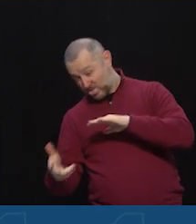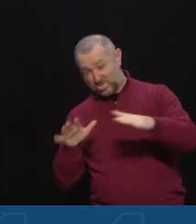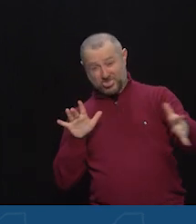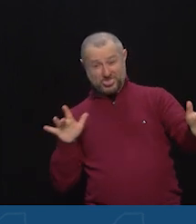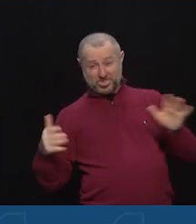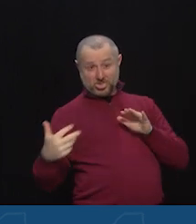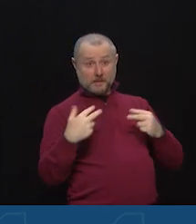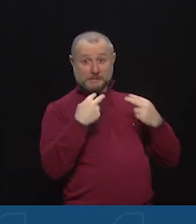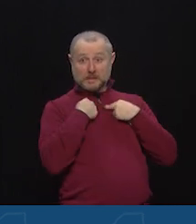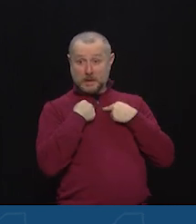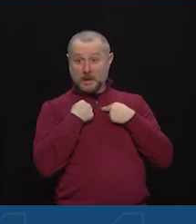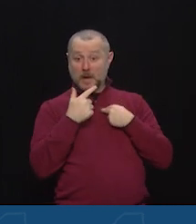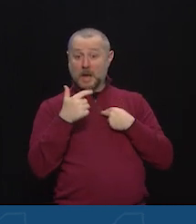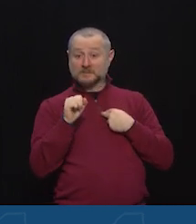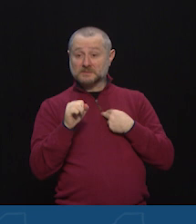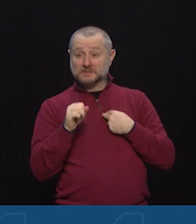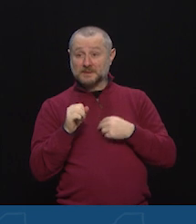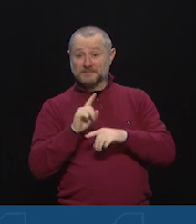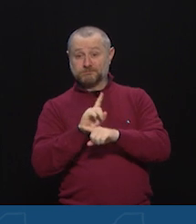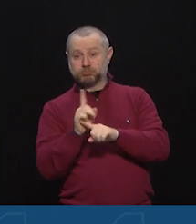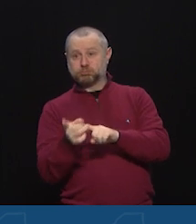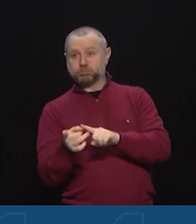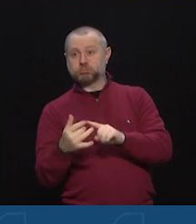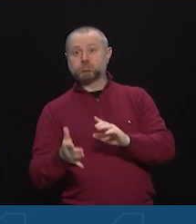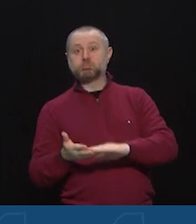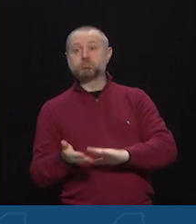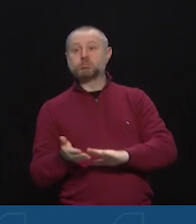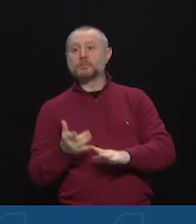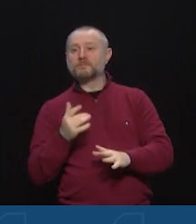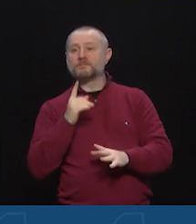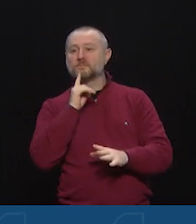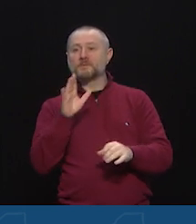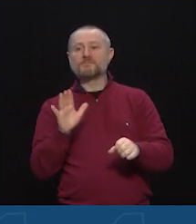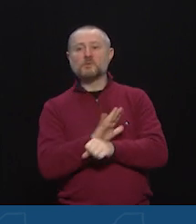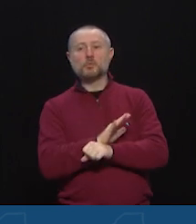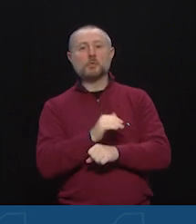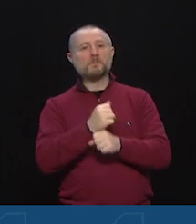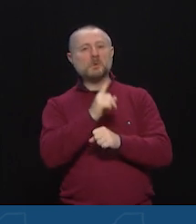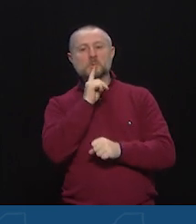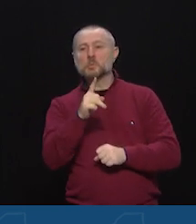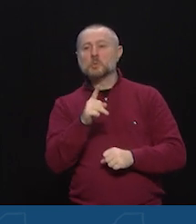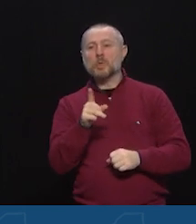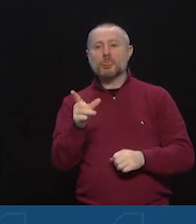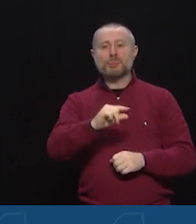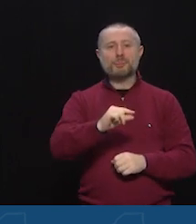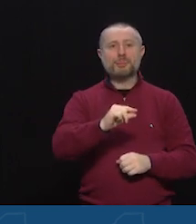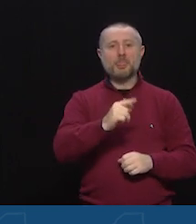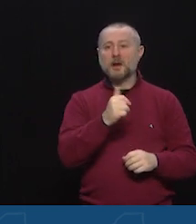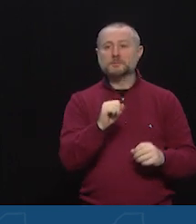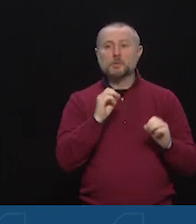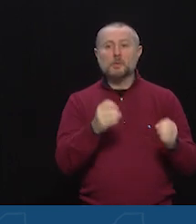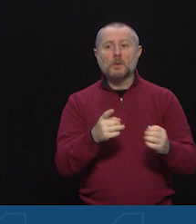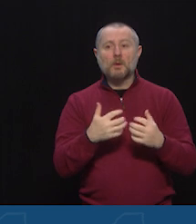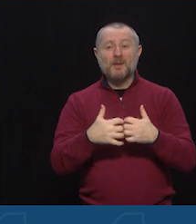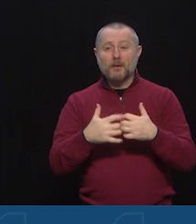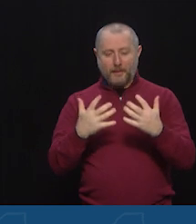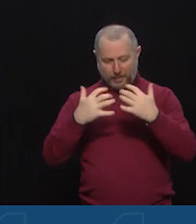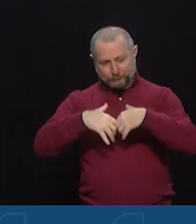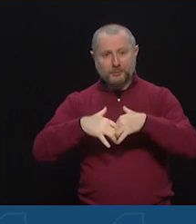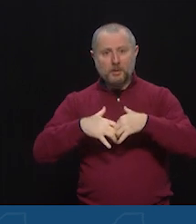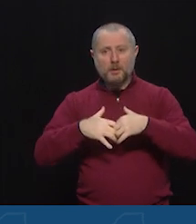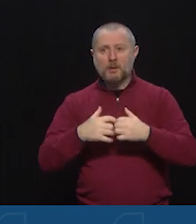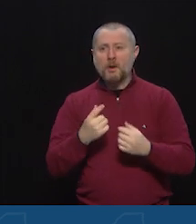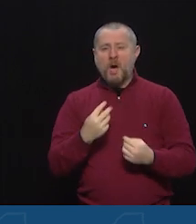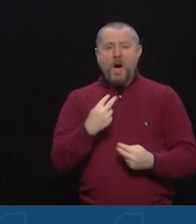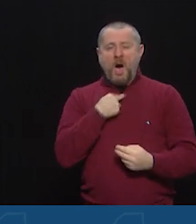is low. Make sure you fill up your gas tanks. Your gas is low and all of a sudden you don't have any heat in the vehicle and your kids are hungry. Believe